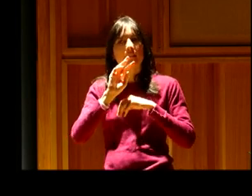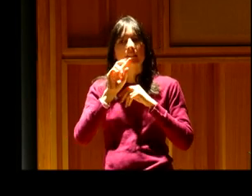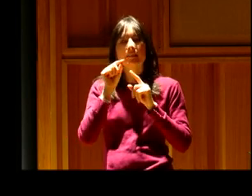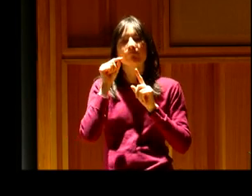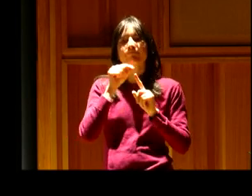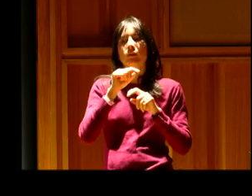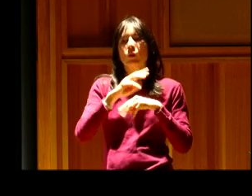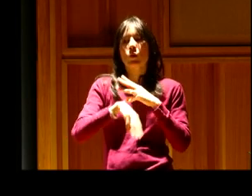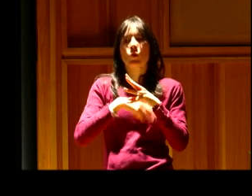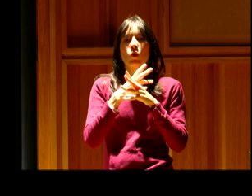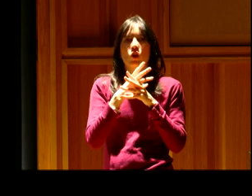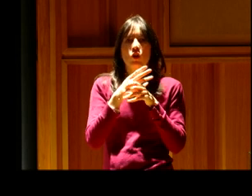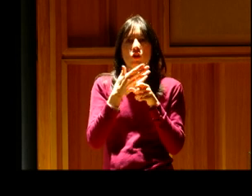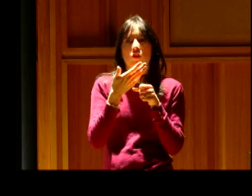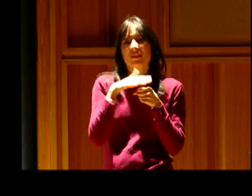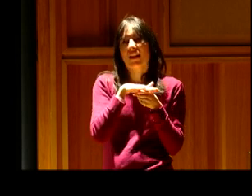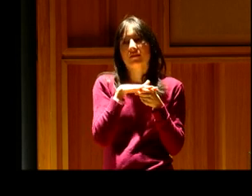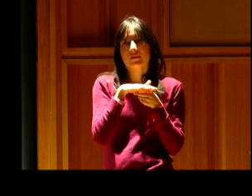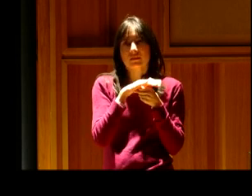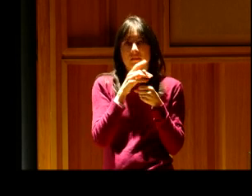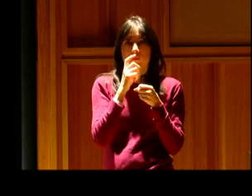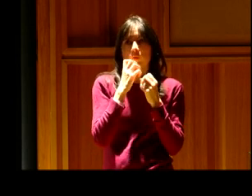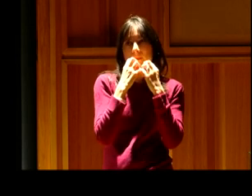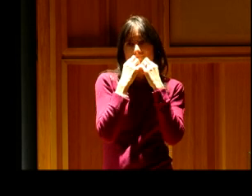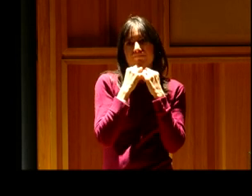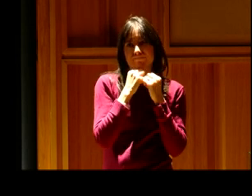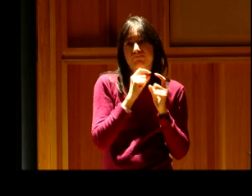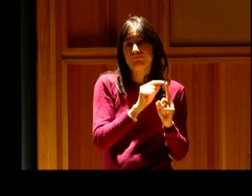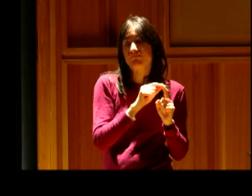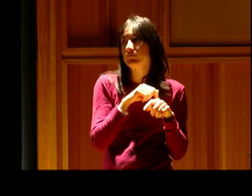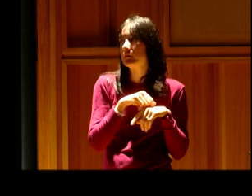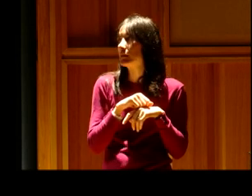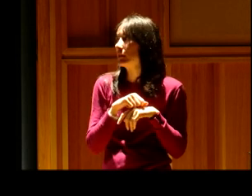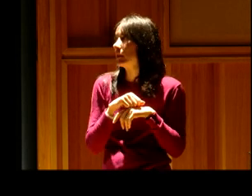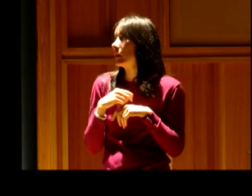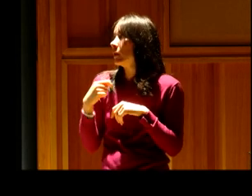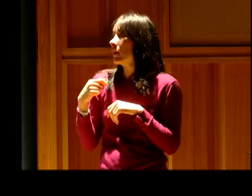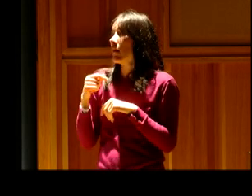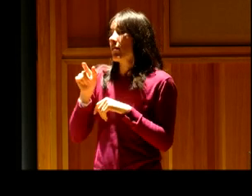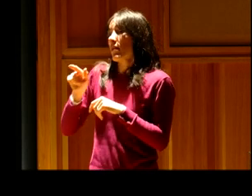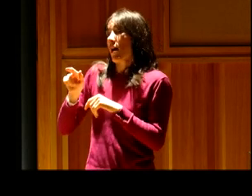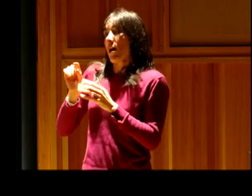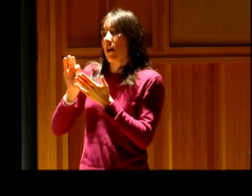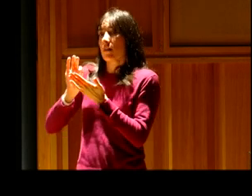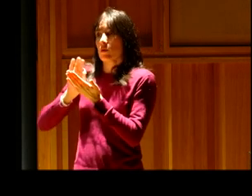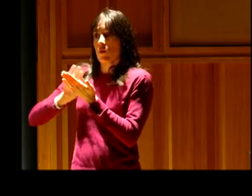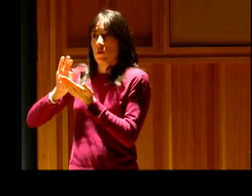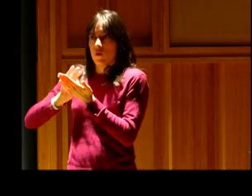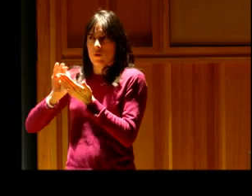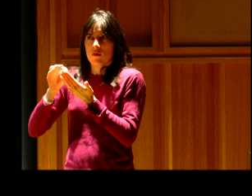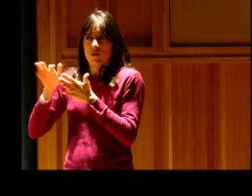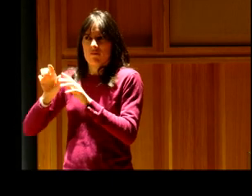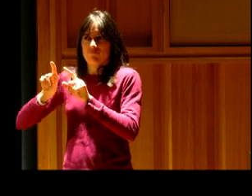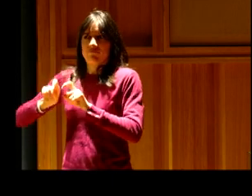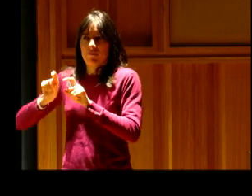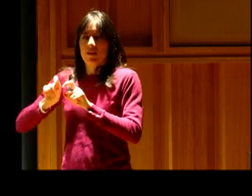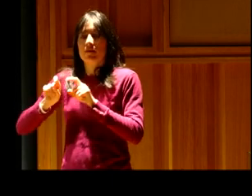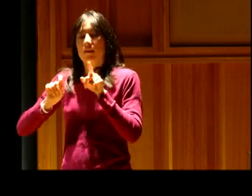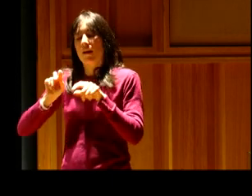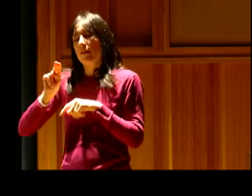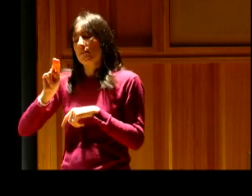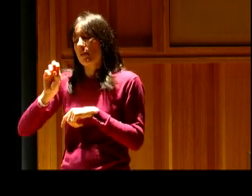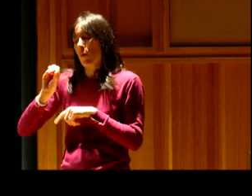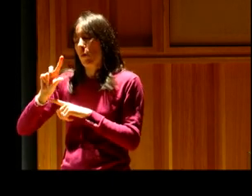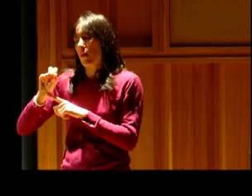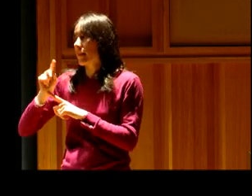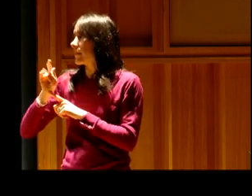sites. We've tested that site, this method, at the Neolithic archaeological